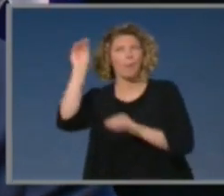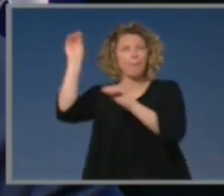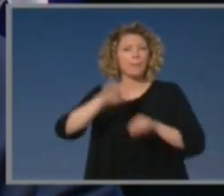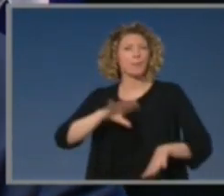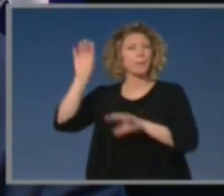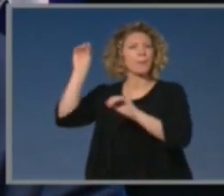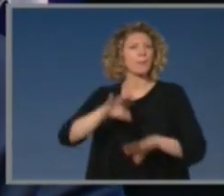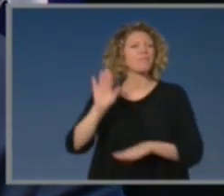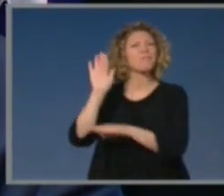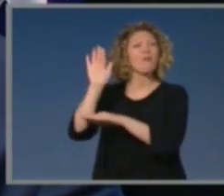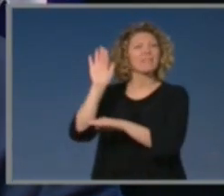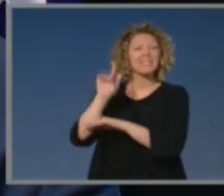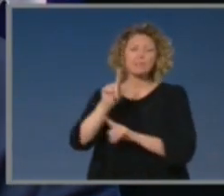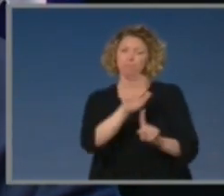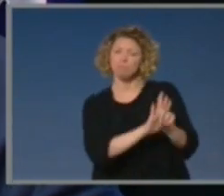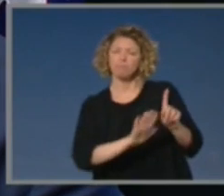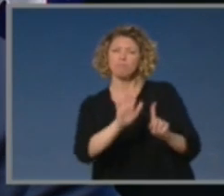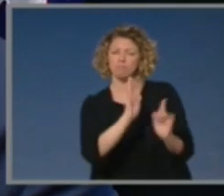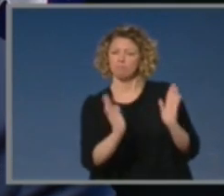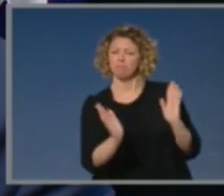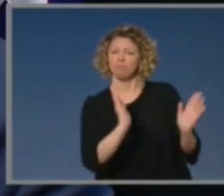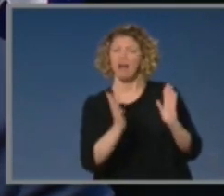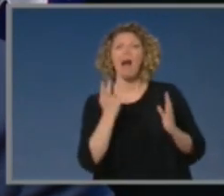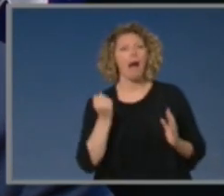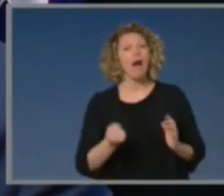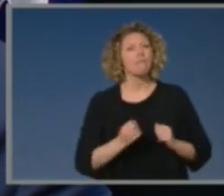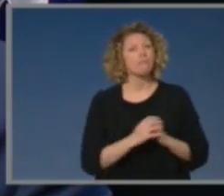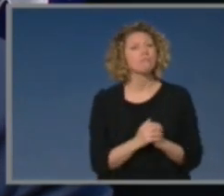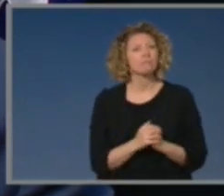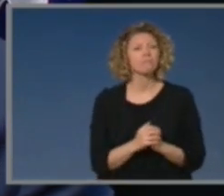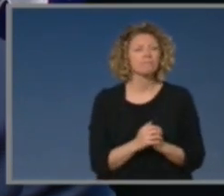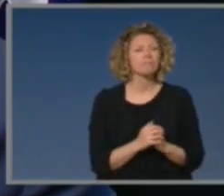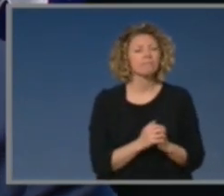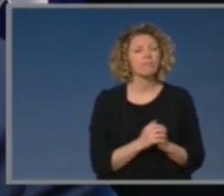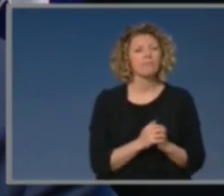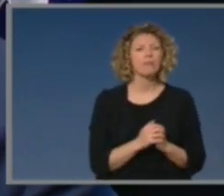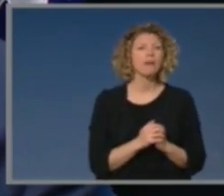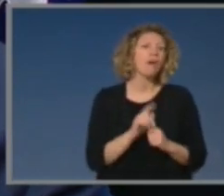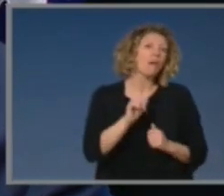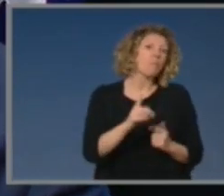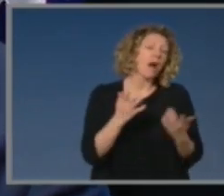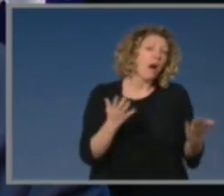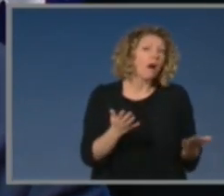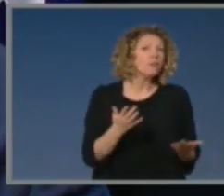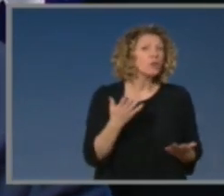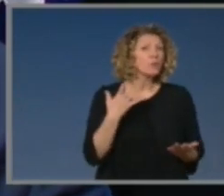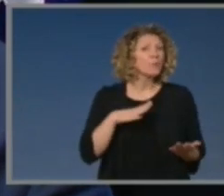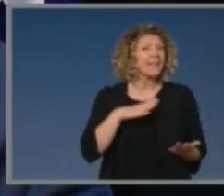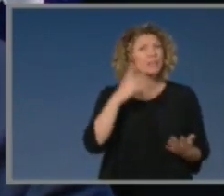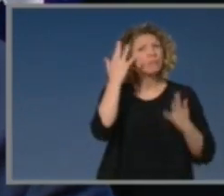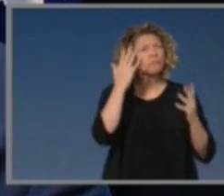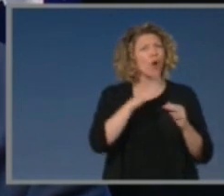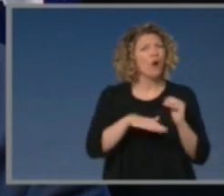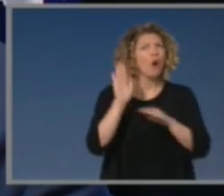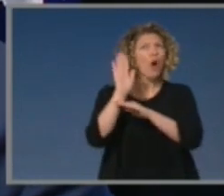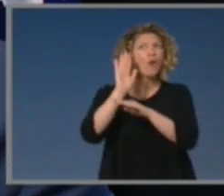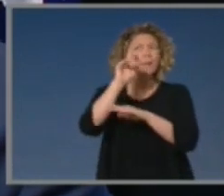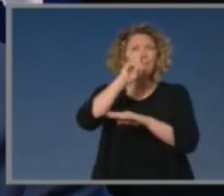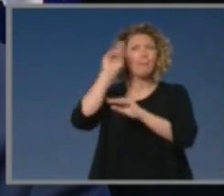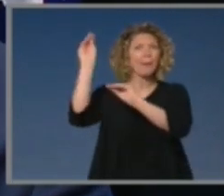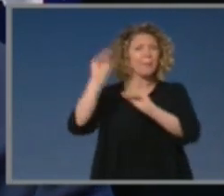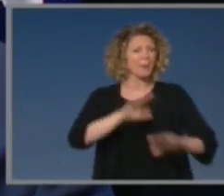sat around for some time. Of course, having a responsible immigration program is part of